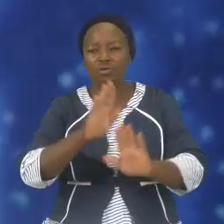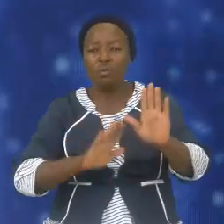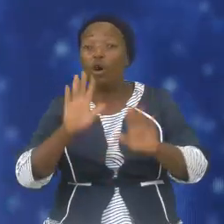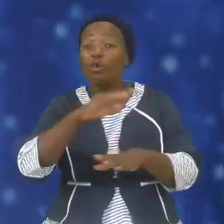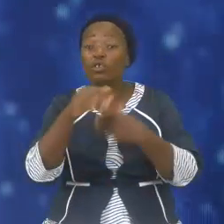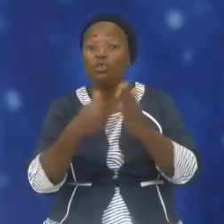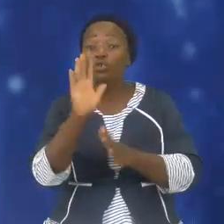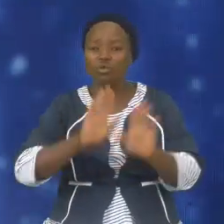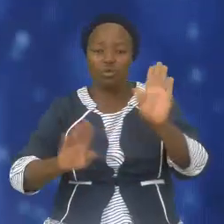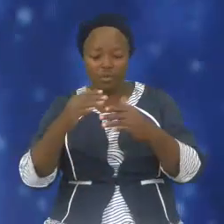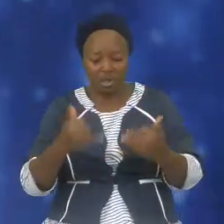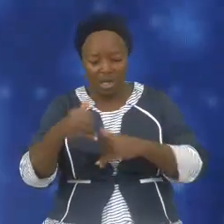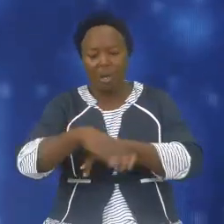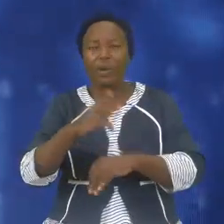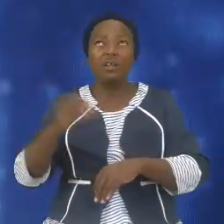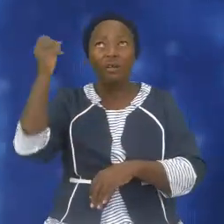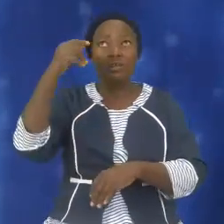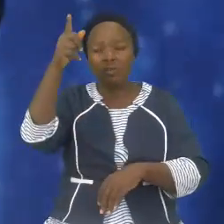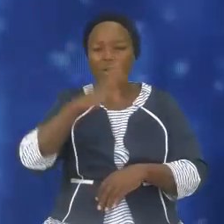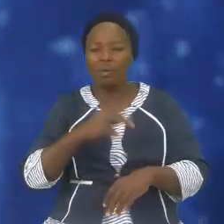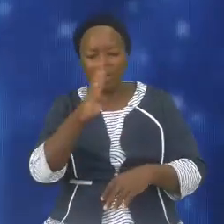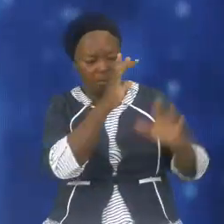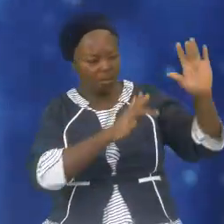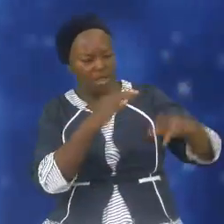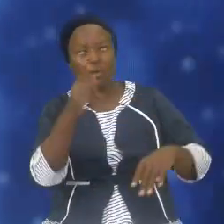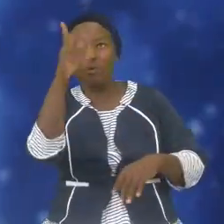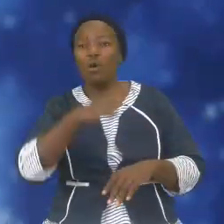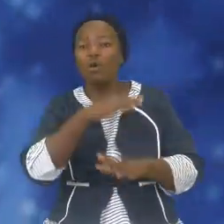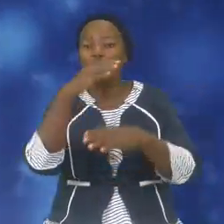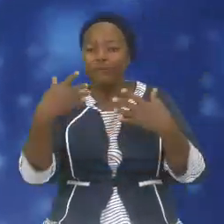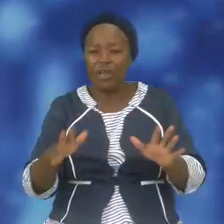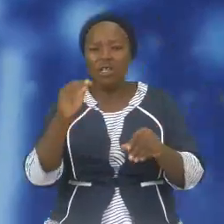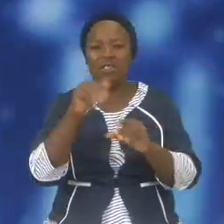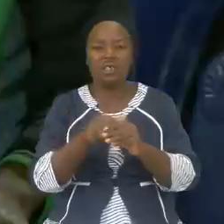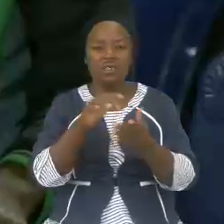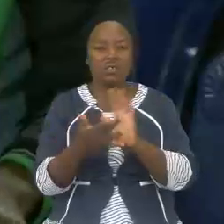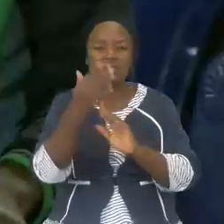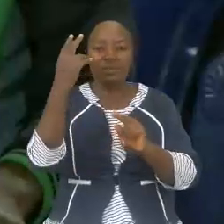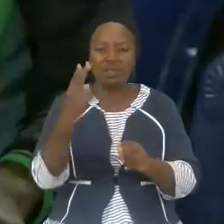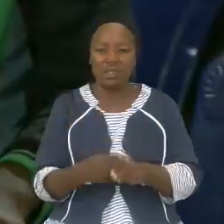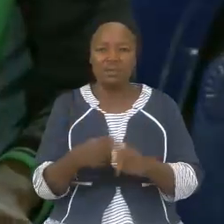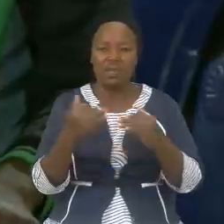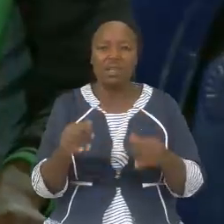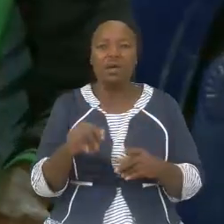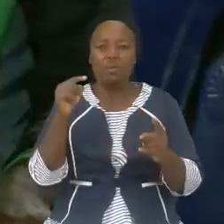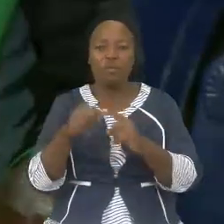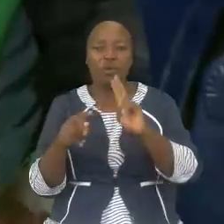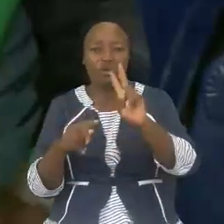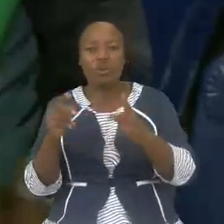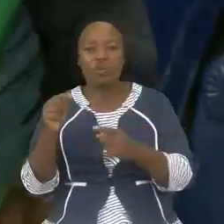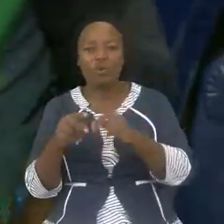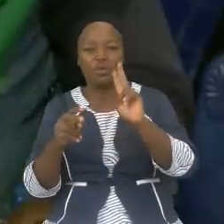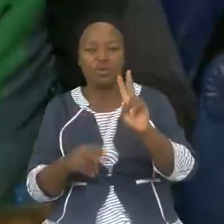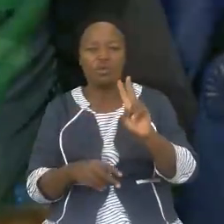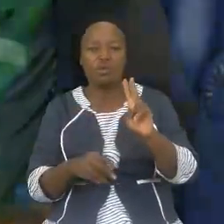the grace of God and the mercy of God, over in Jesus' name. I'm coming to point number two now. Point